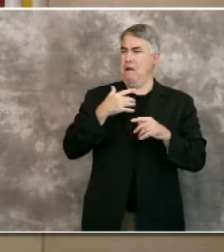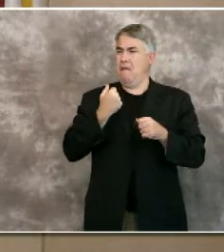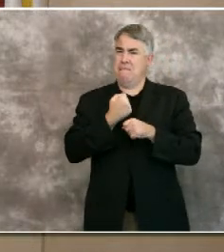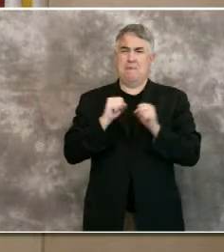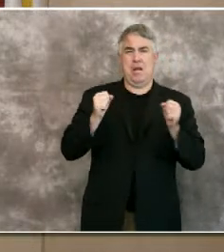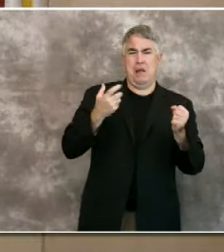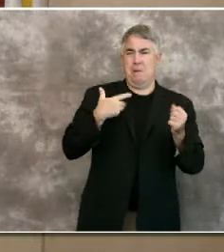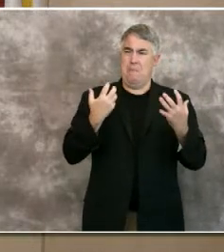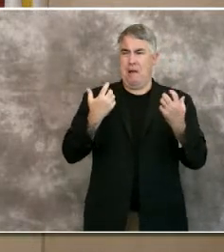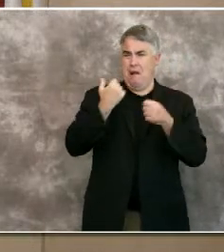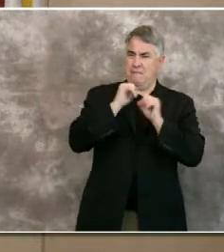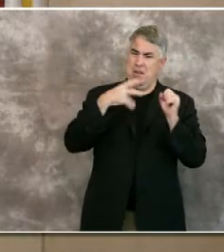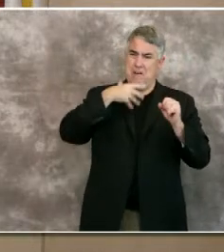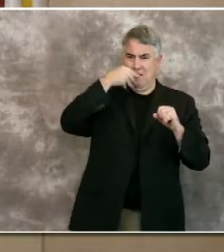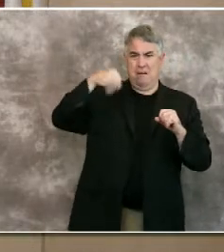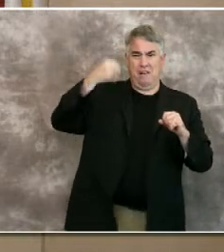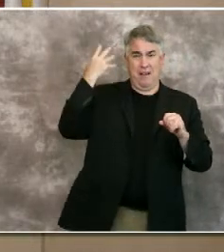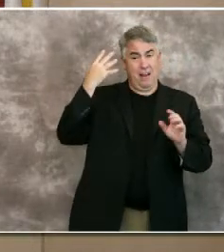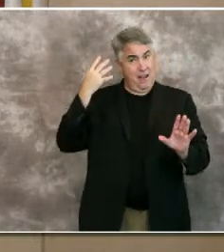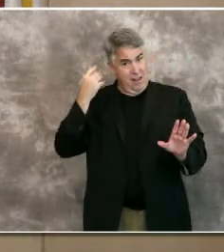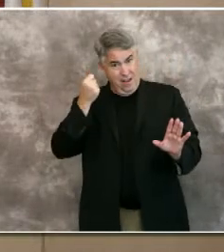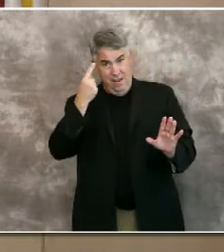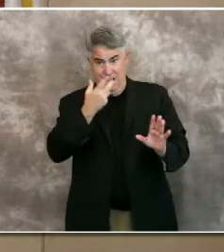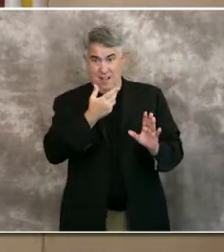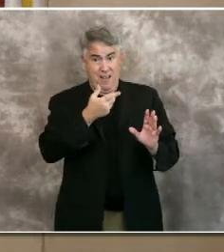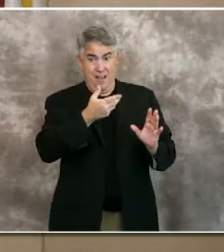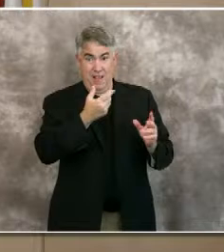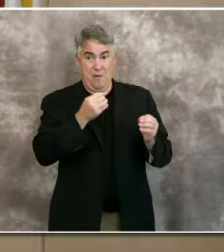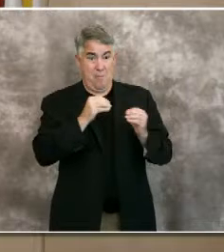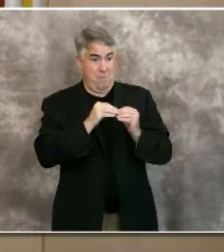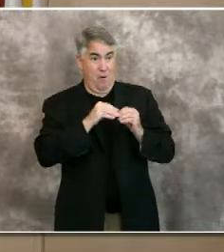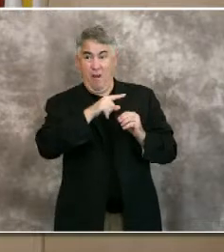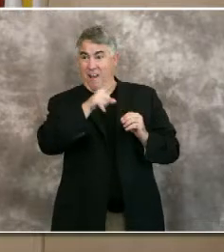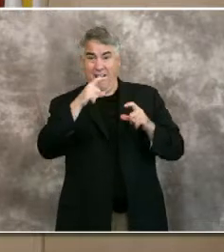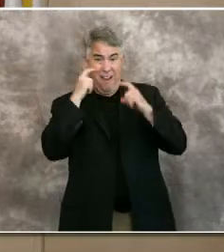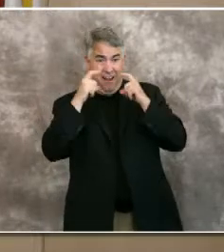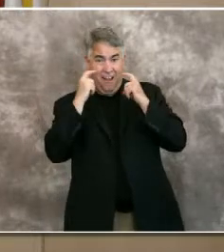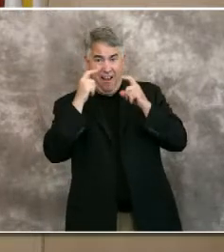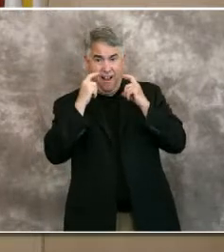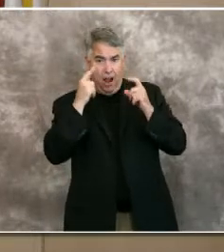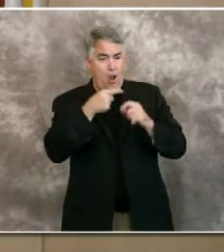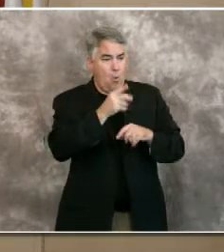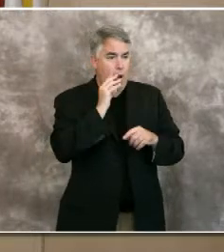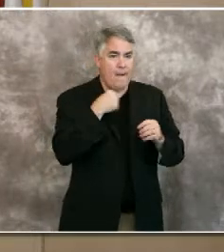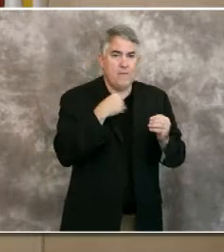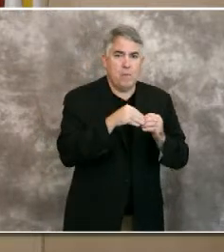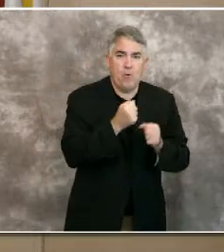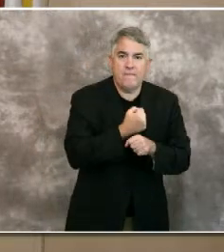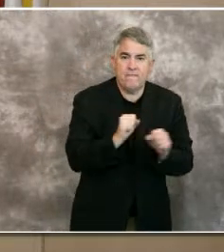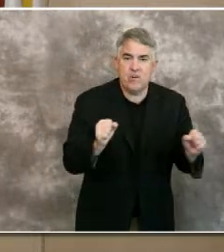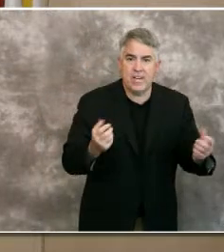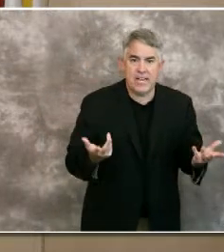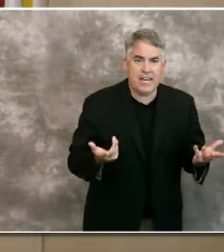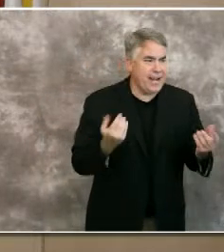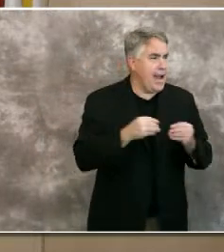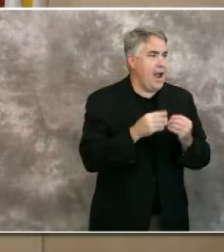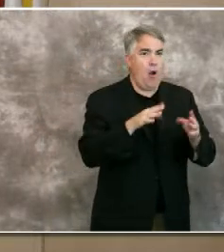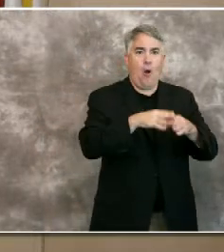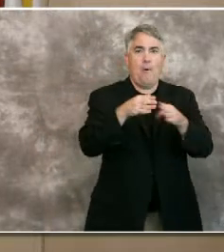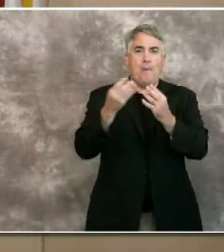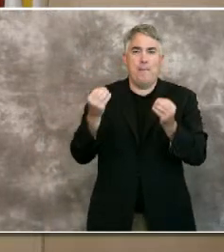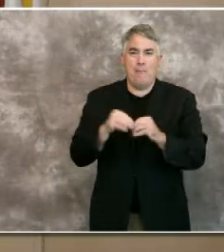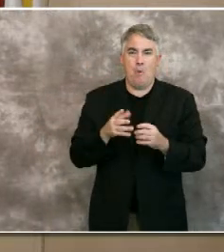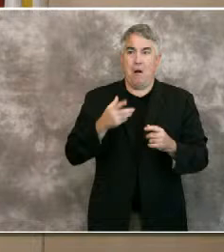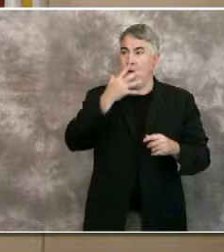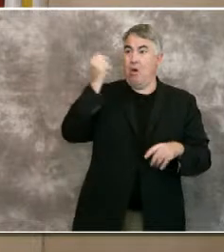them, we'll have more freedom to go out. Face coverings lead to less asymptomatic viral